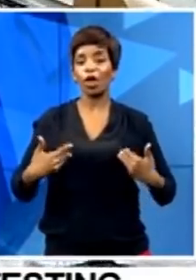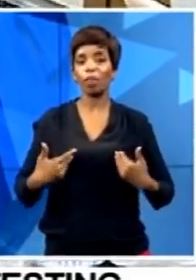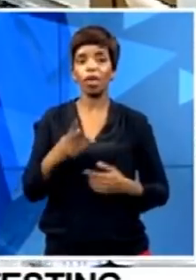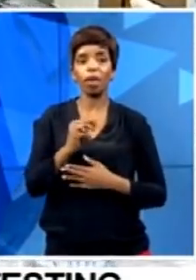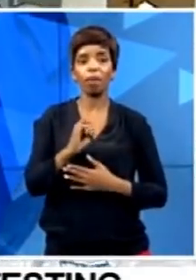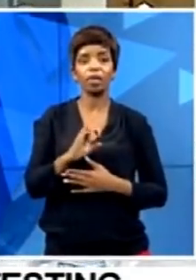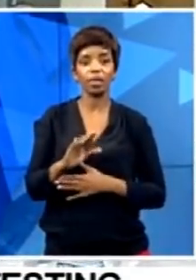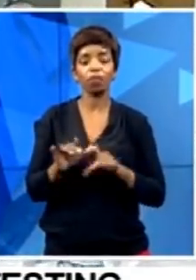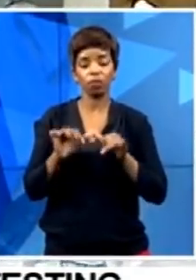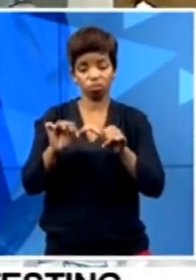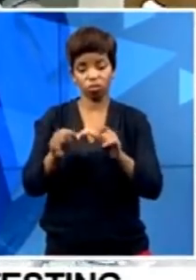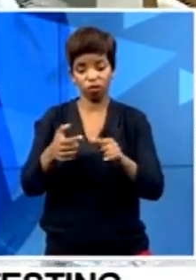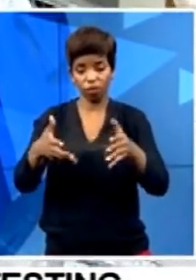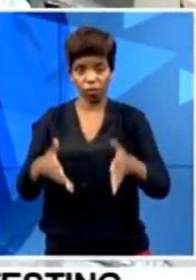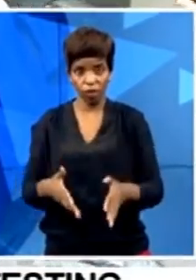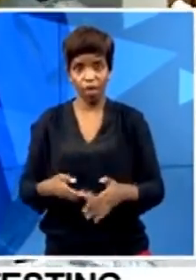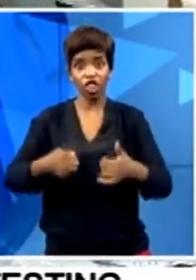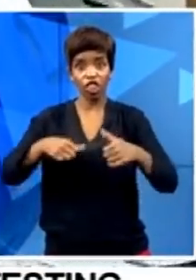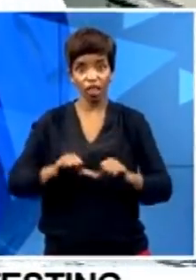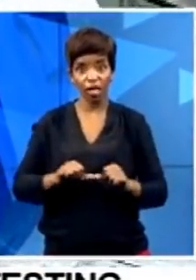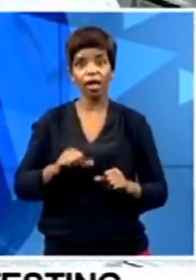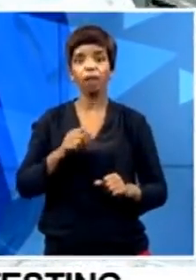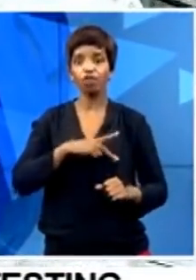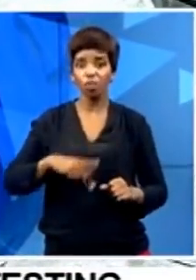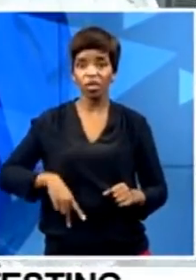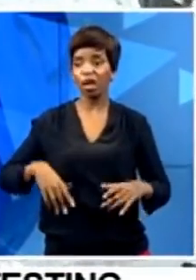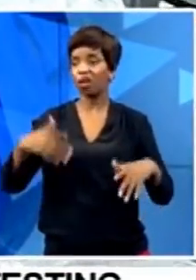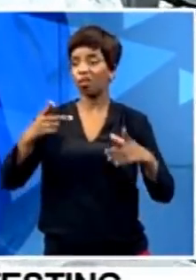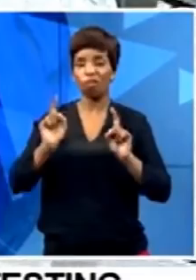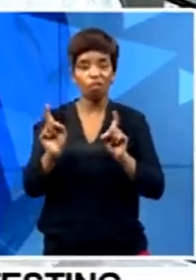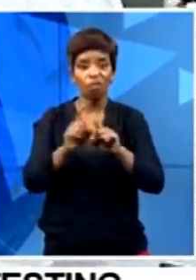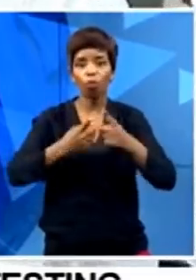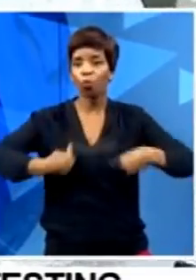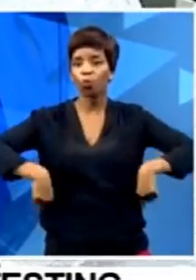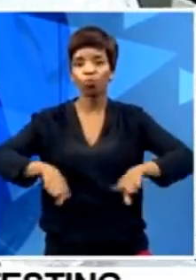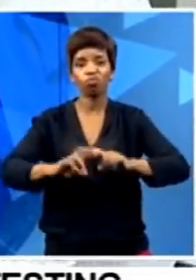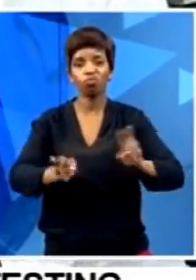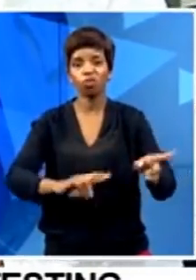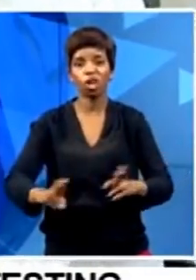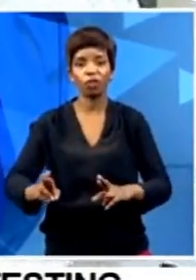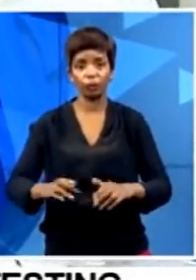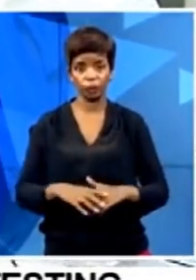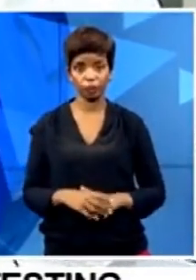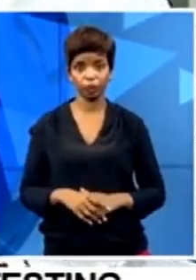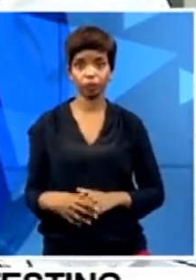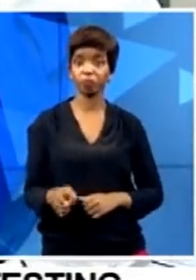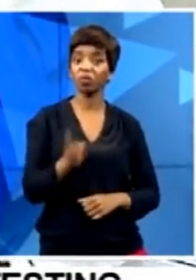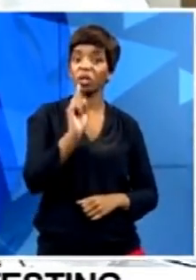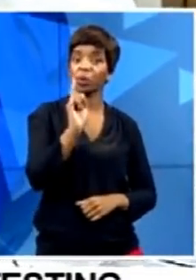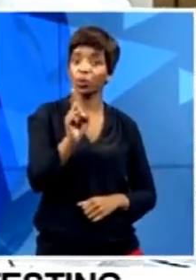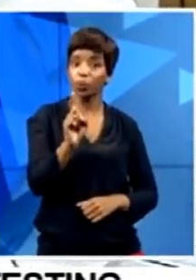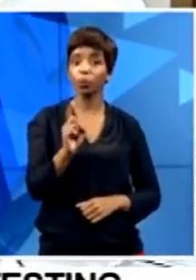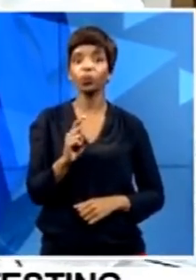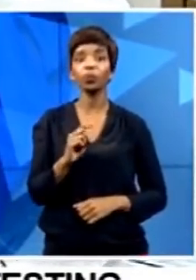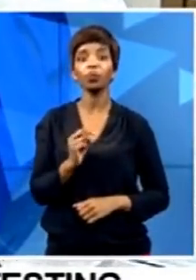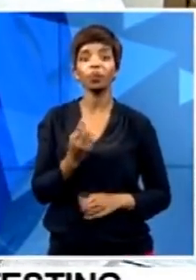here, everyone is ready. Yeah, when you speak about this vicinity, what were you impressed by mostly? Do they have the right equipment to do 1,000 tests a day? What